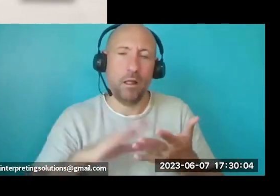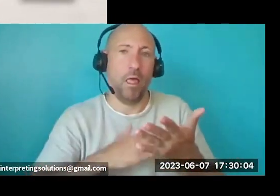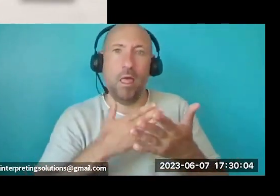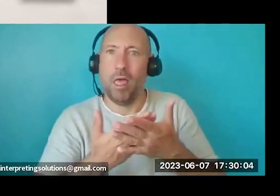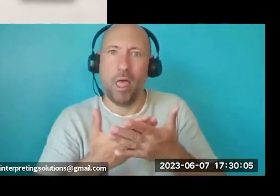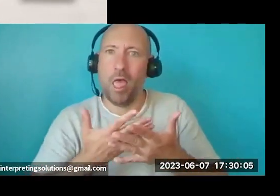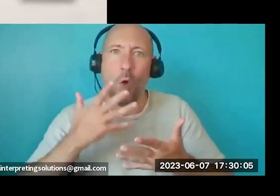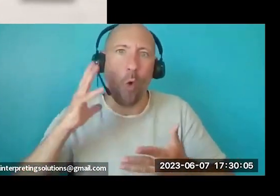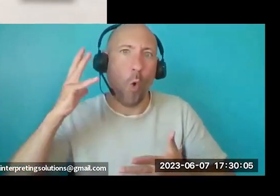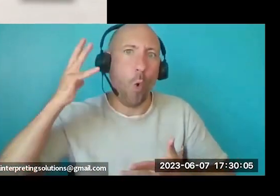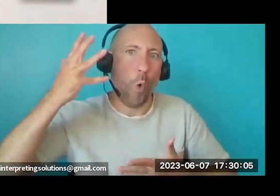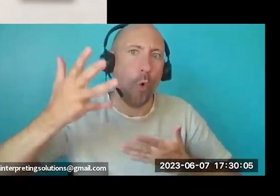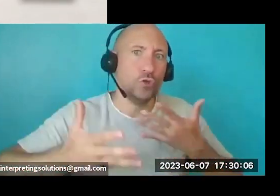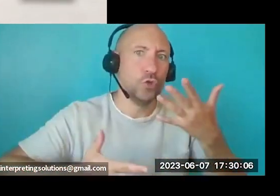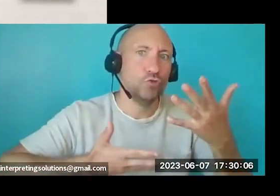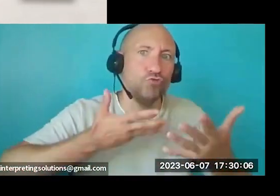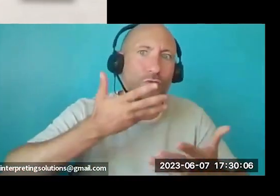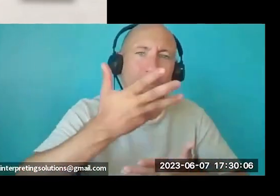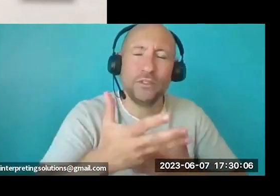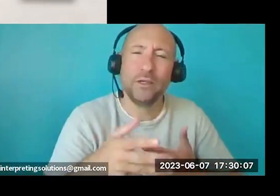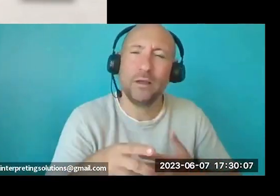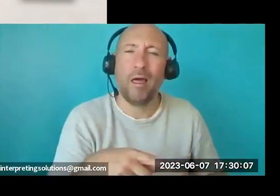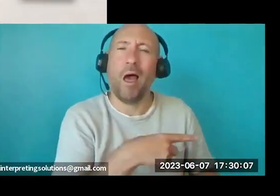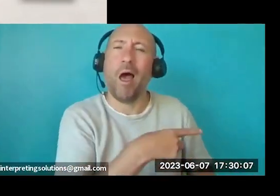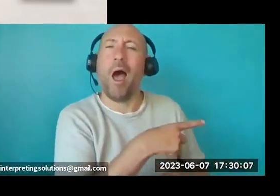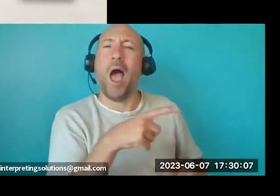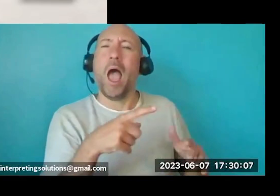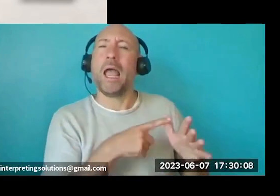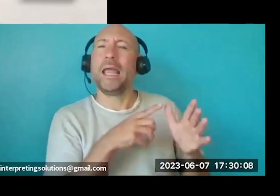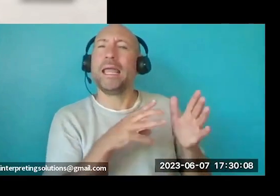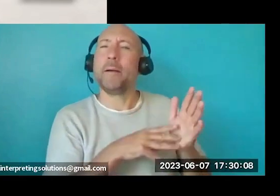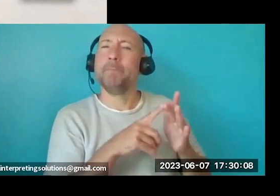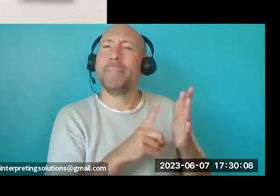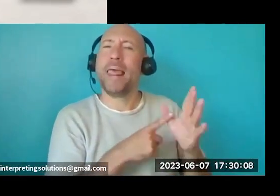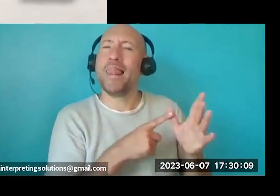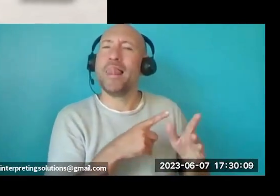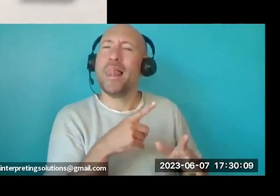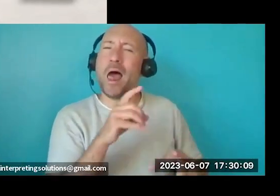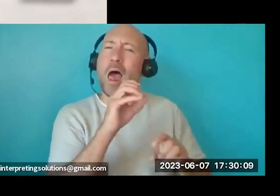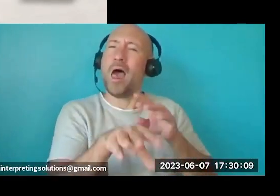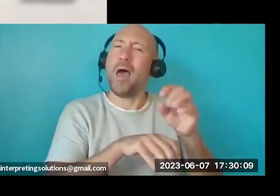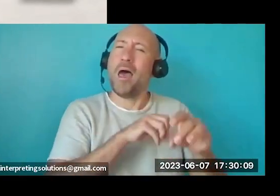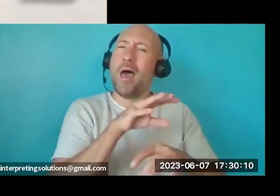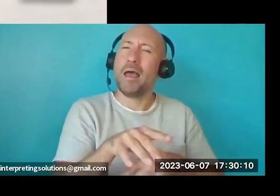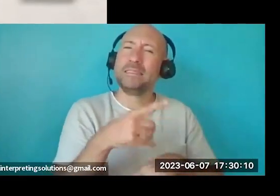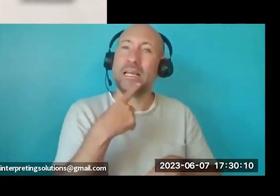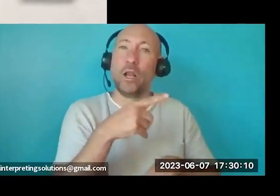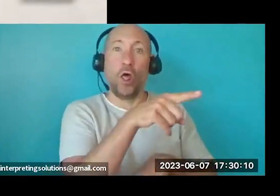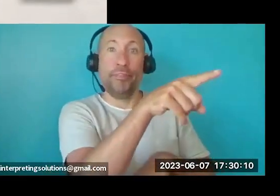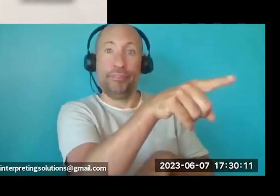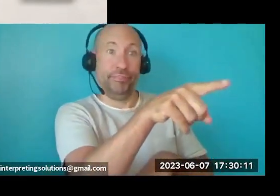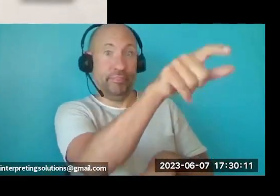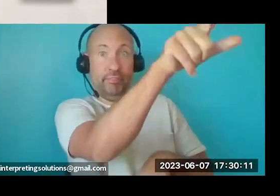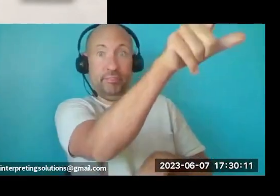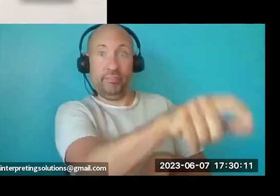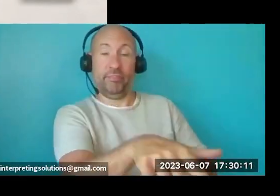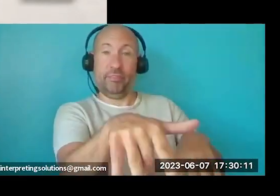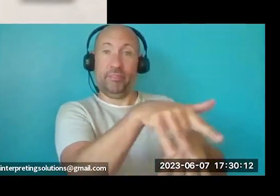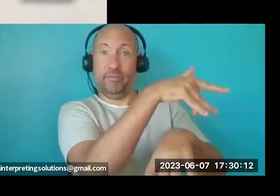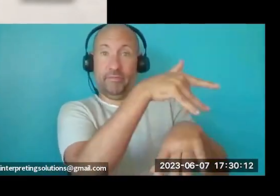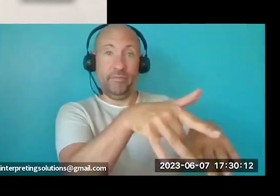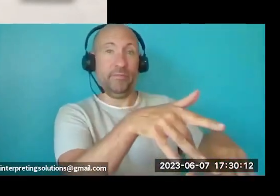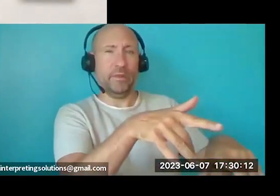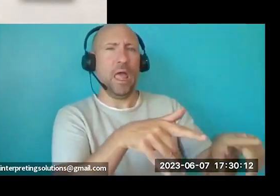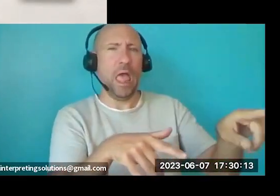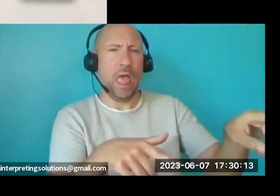enjoyed what Camilla was saying about sort of this balance between what the artist wants to convey and then what the audience